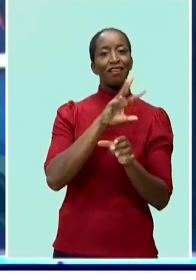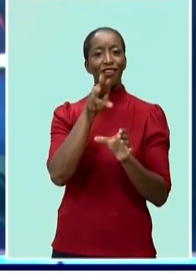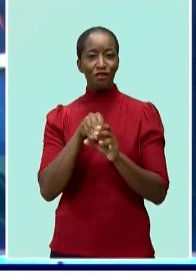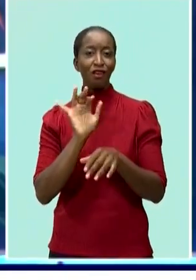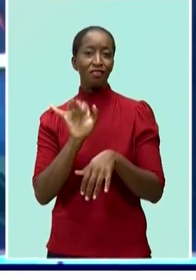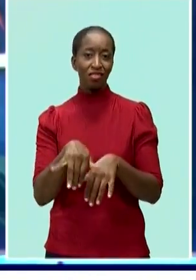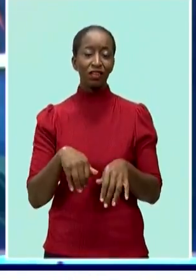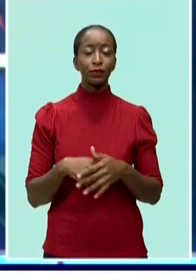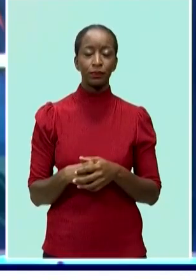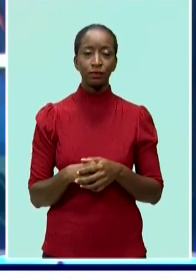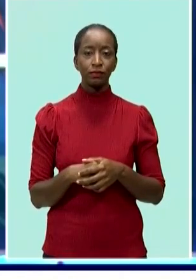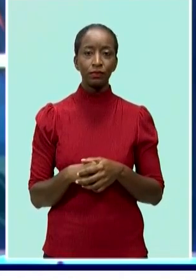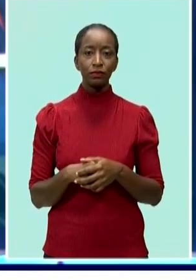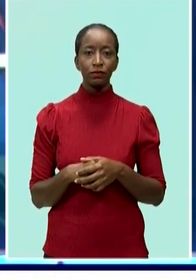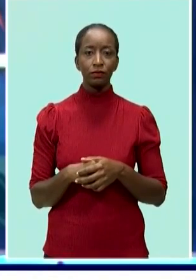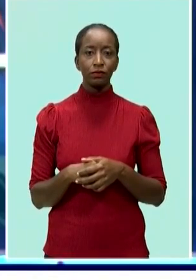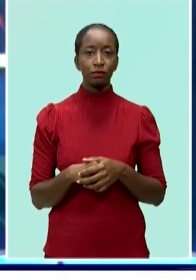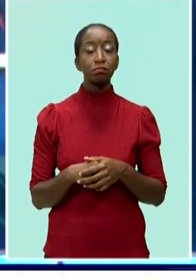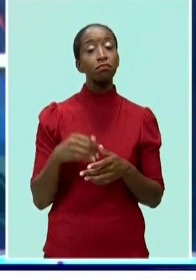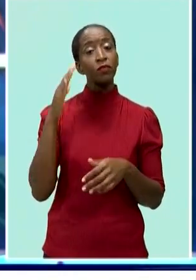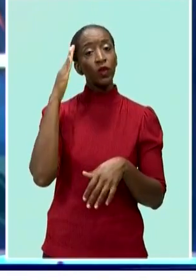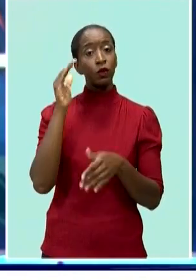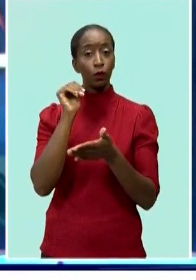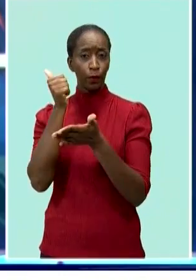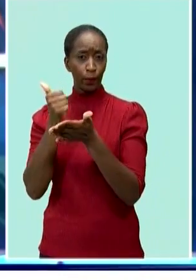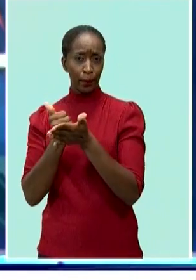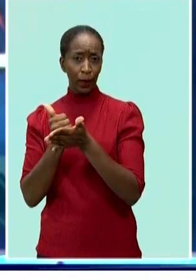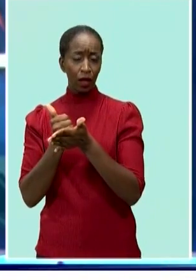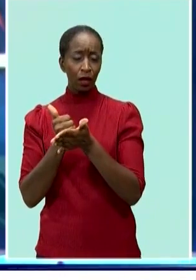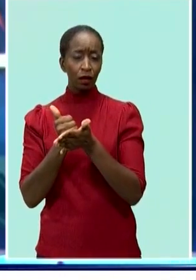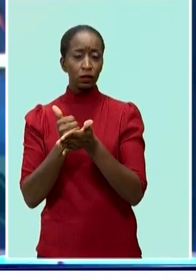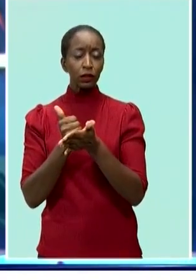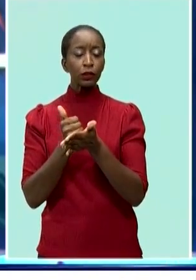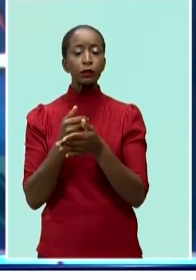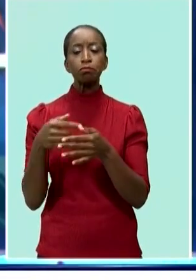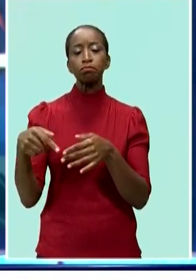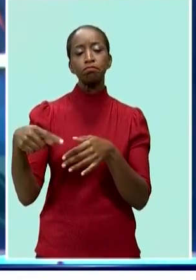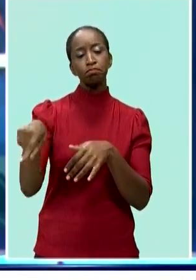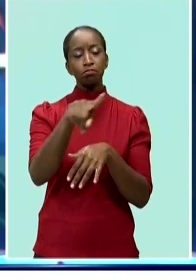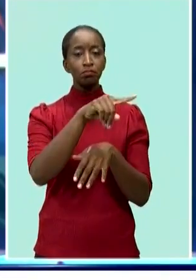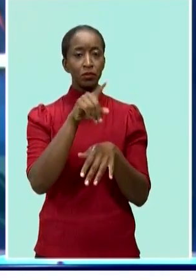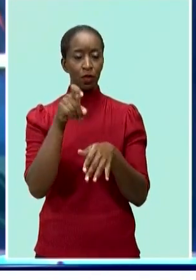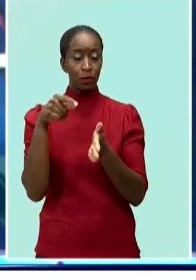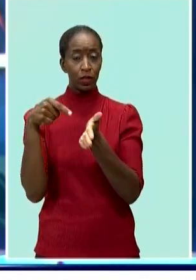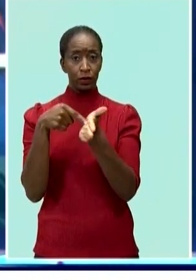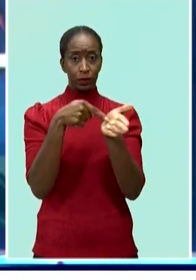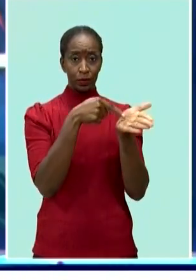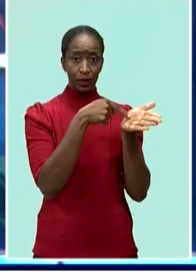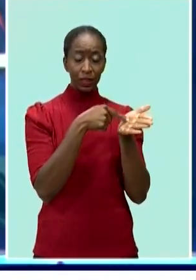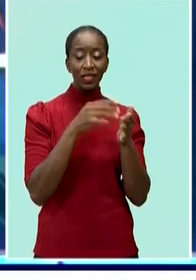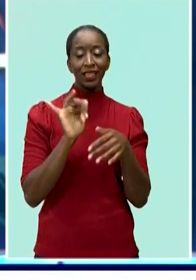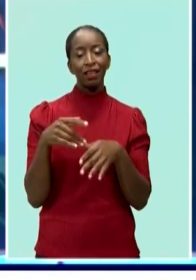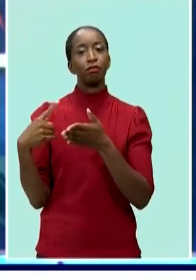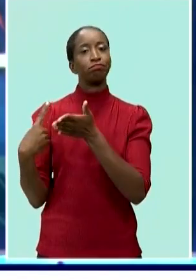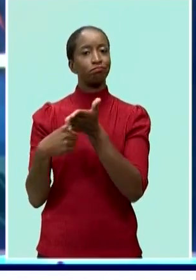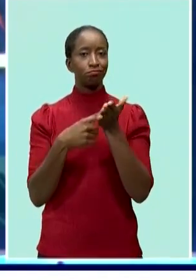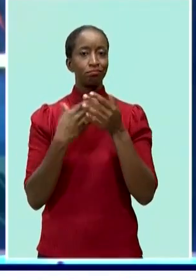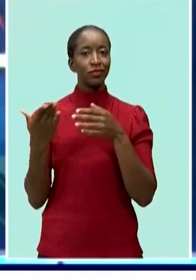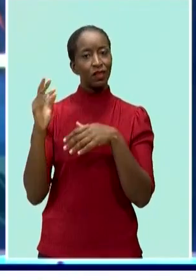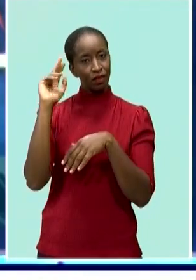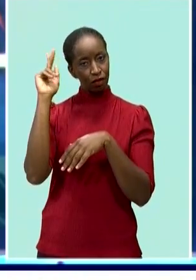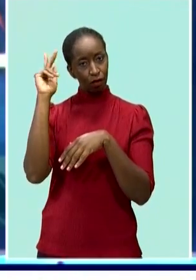Well, the issue of fees charged by commercial banks also came up during the debate. Member of Parliament for St. Michael West Central, Ian Gooding-Edgell, says